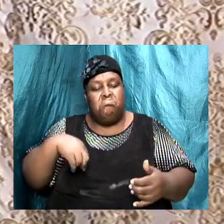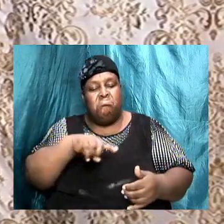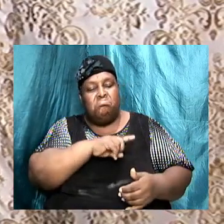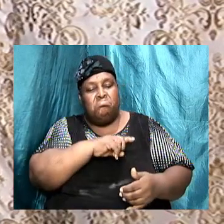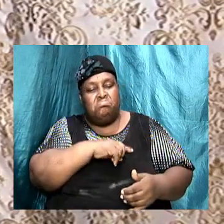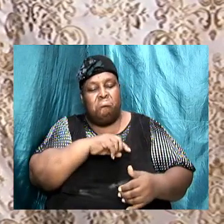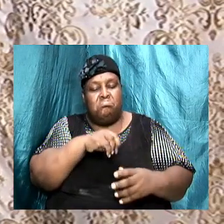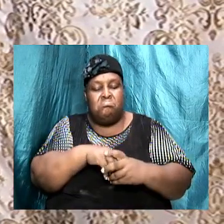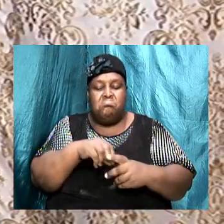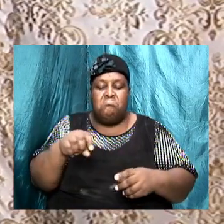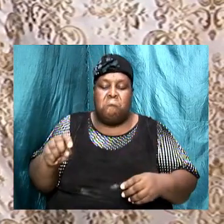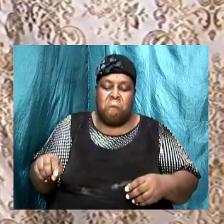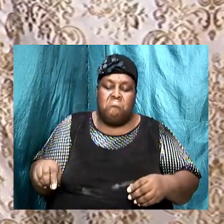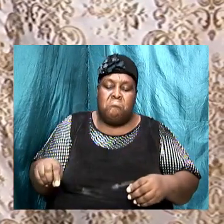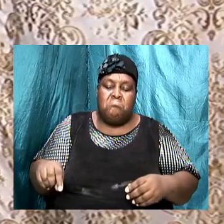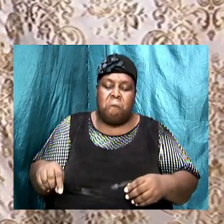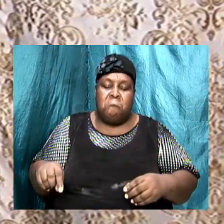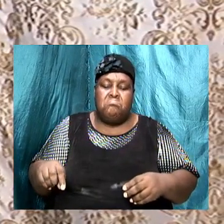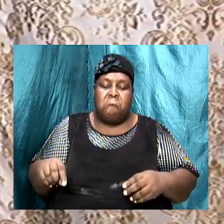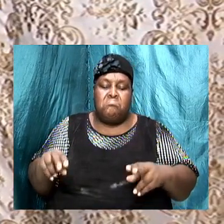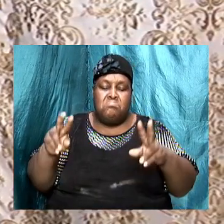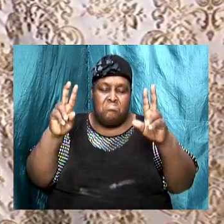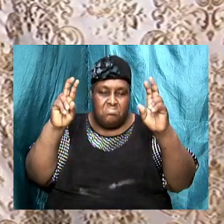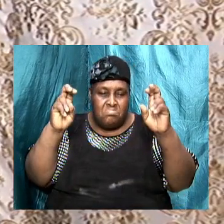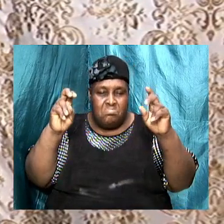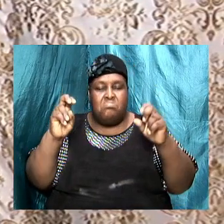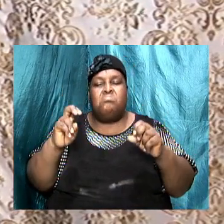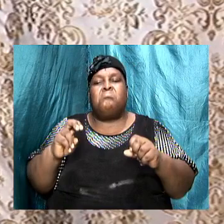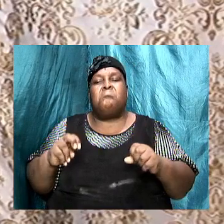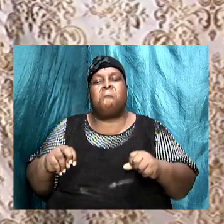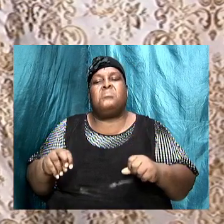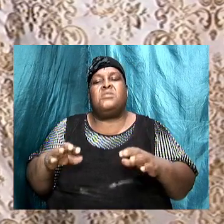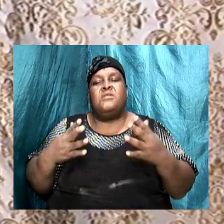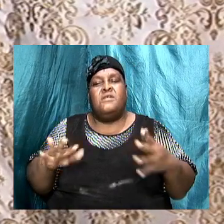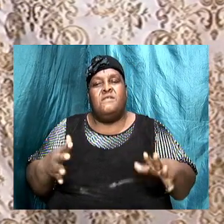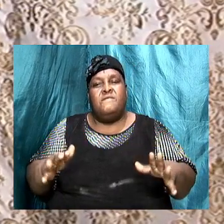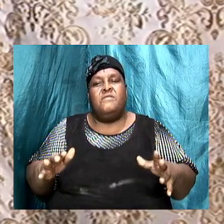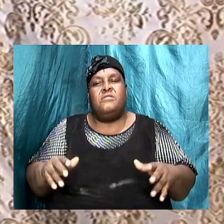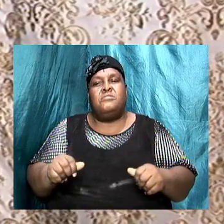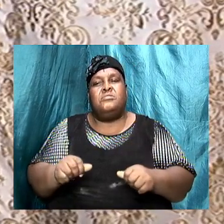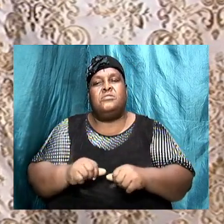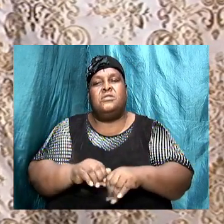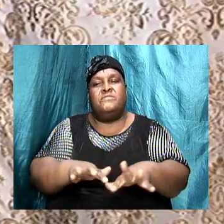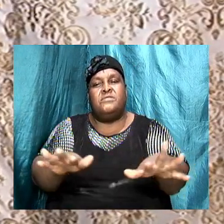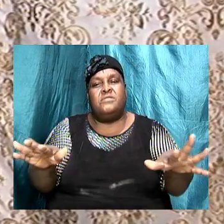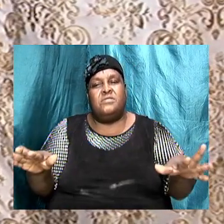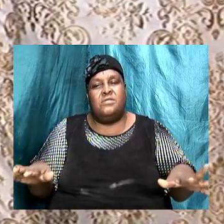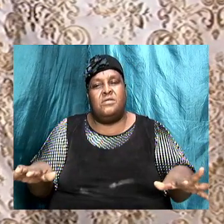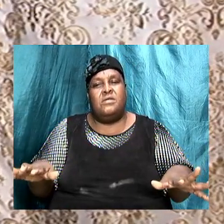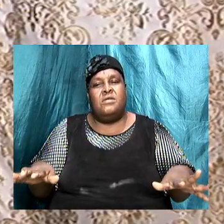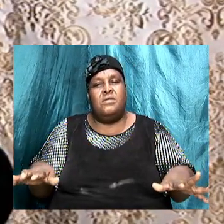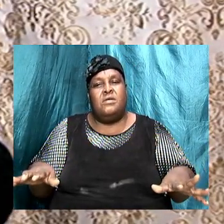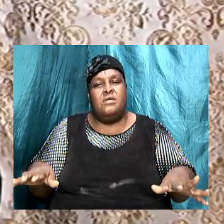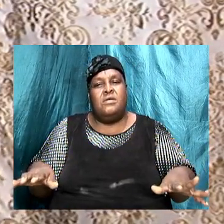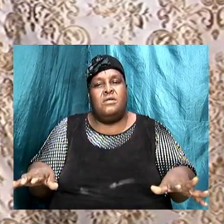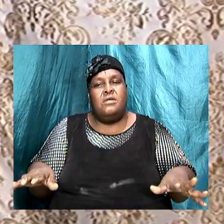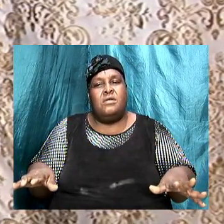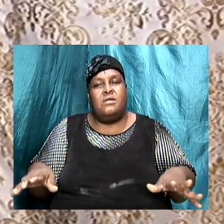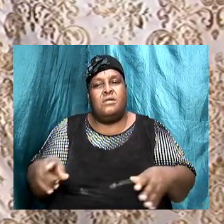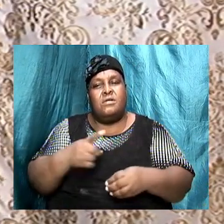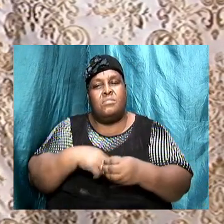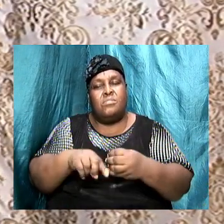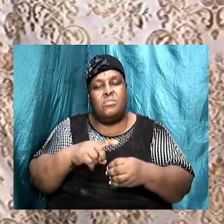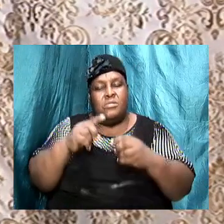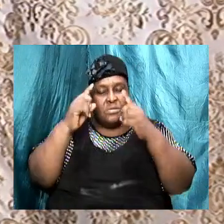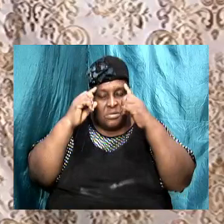in these sessions, cover everything as it pertains to doctrine. We are just, you know, talking about some of